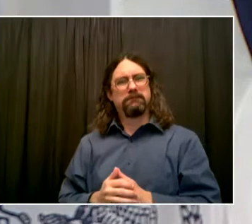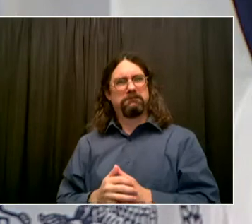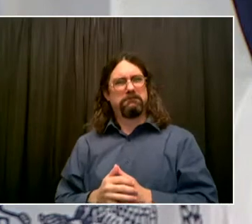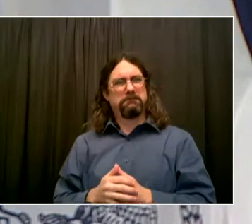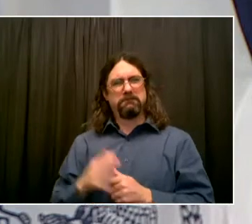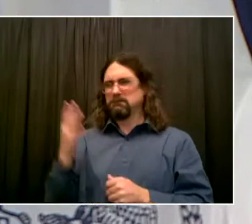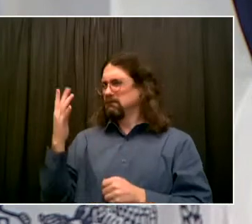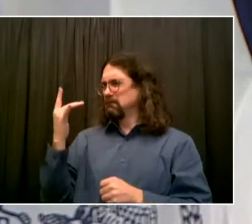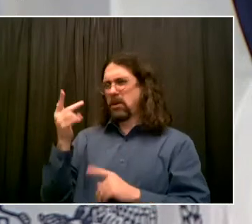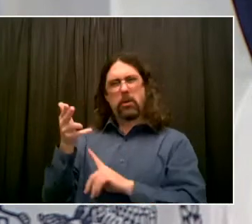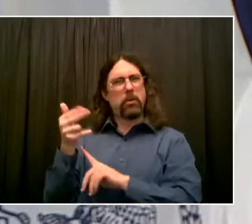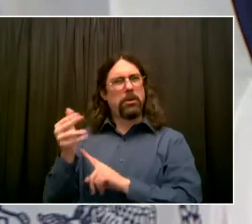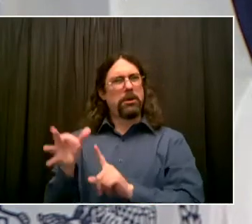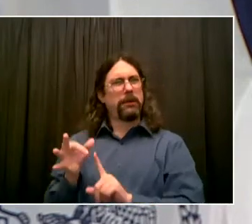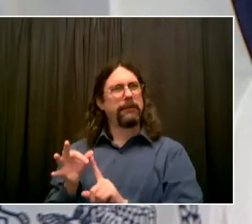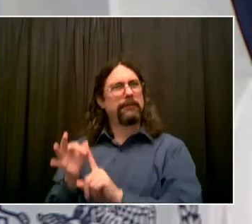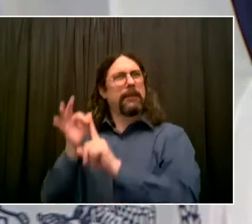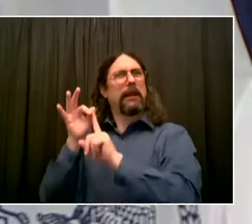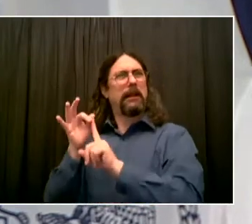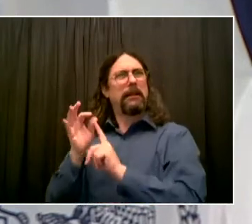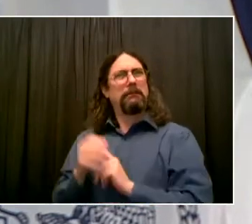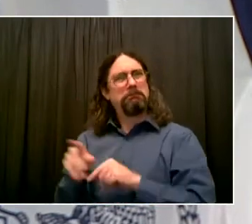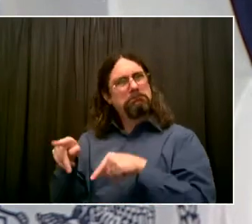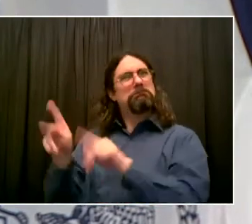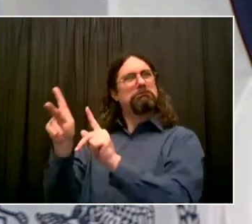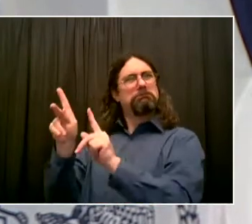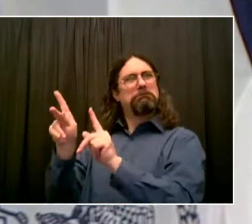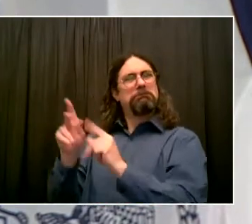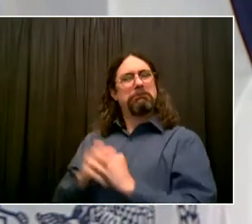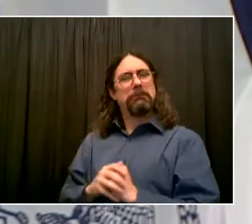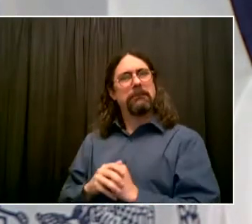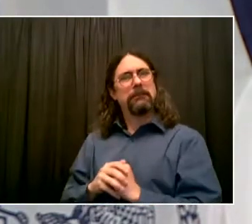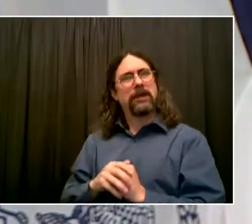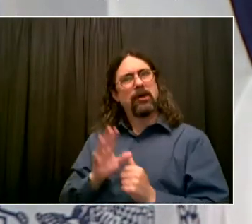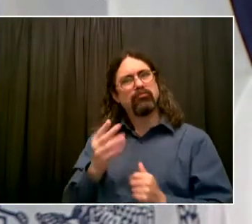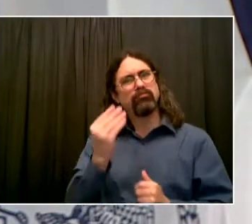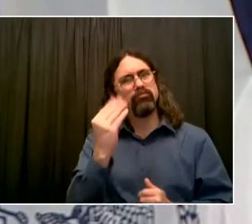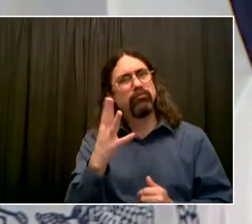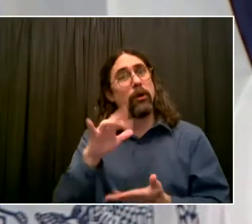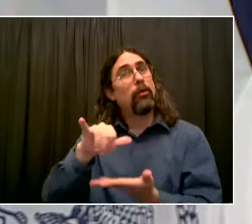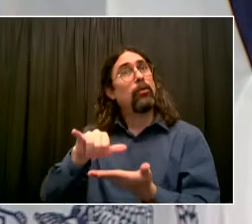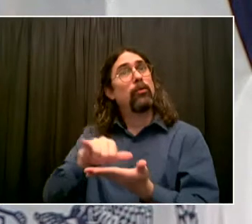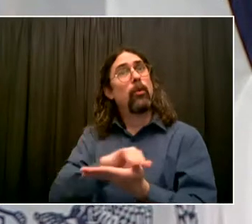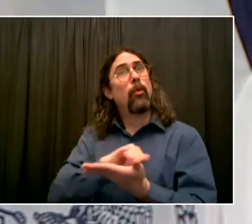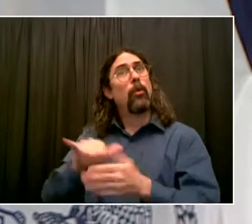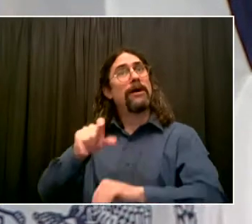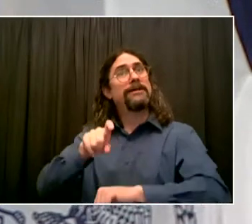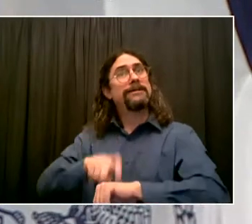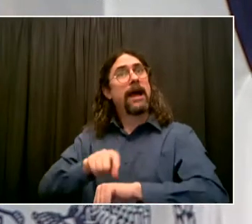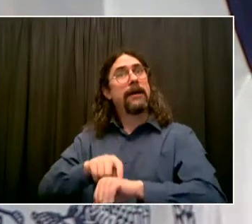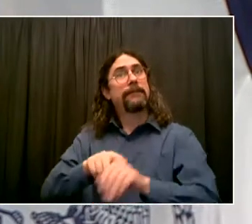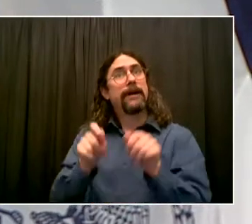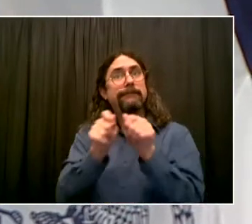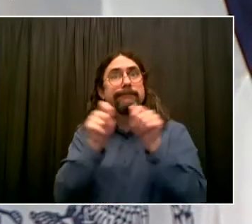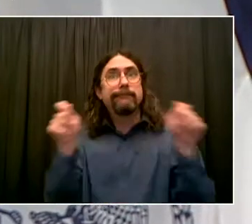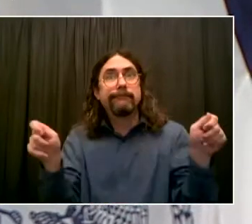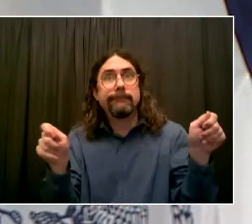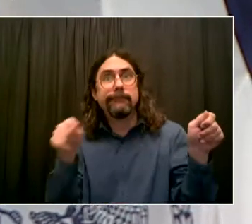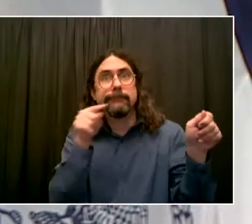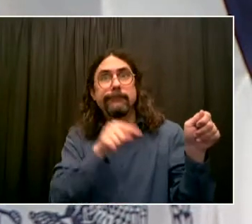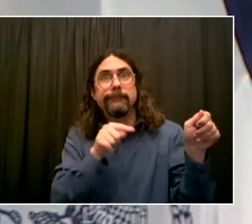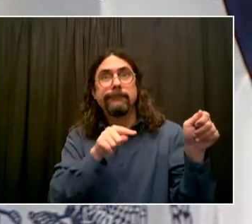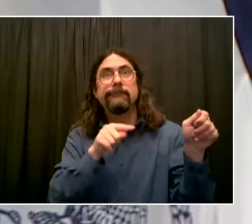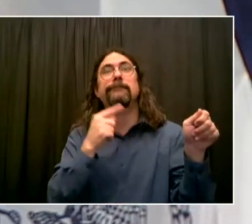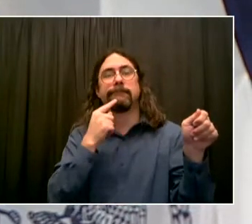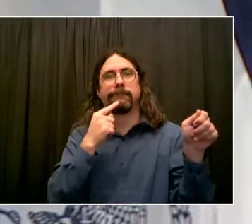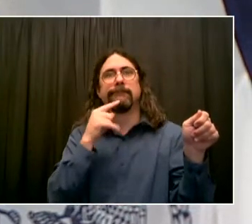this goes back to the Bloomberg years, the notion of special hotel permits as a way to address the particular